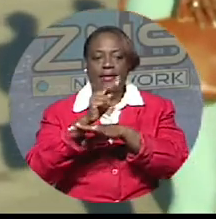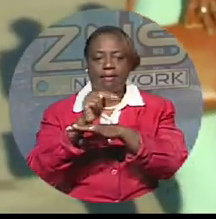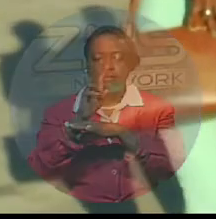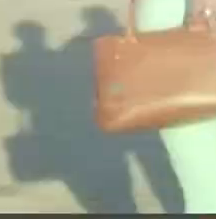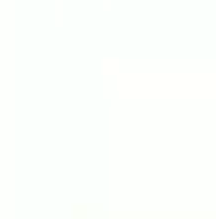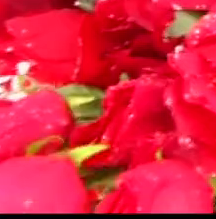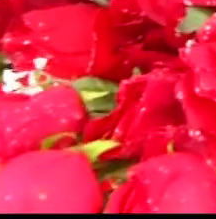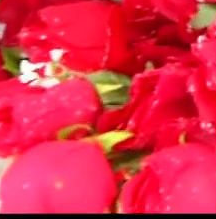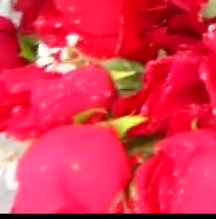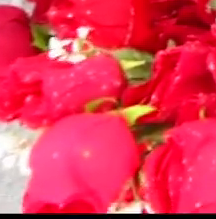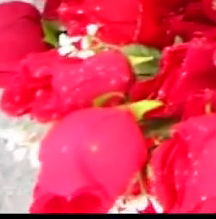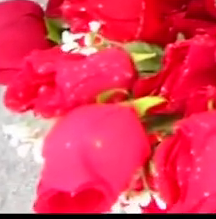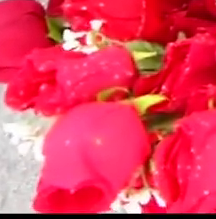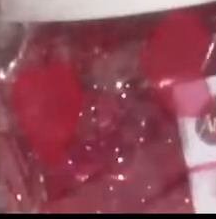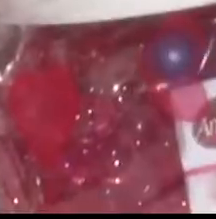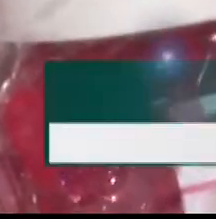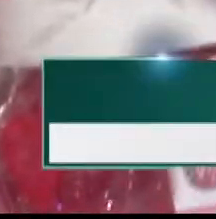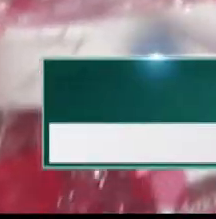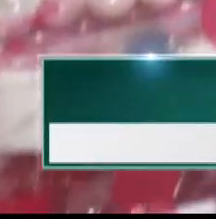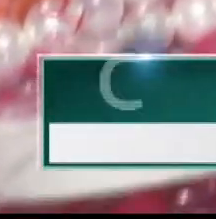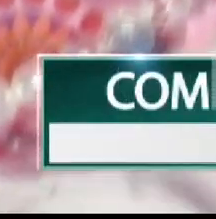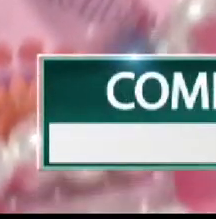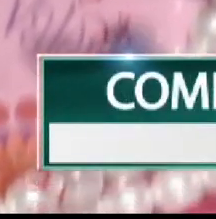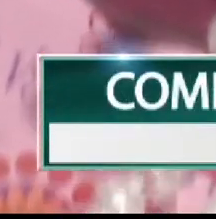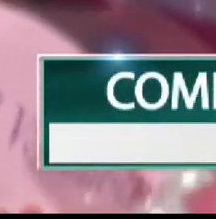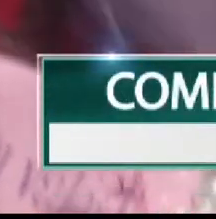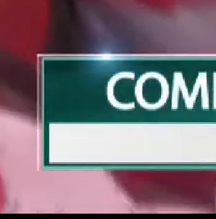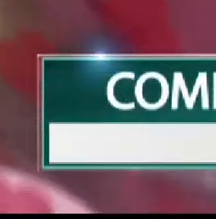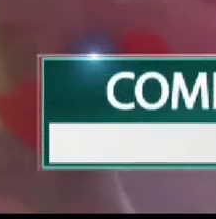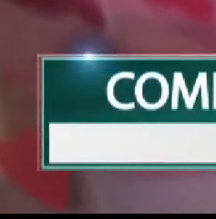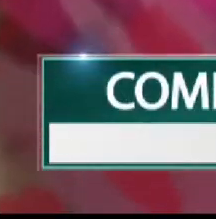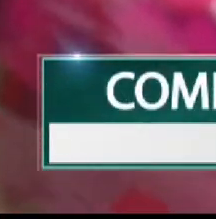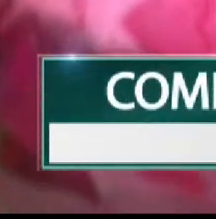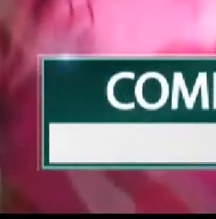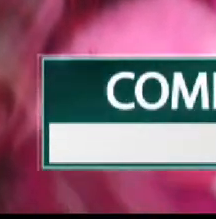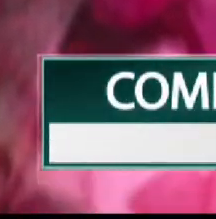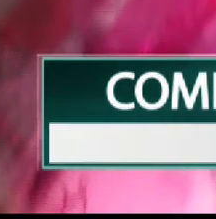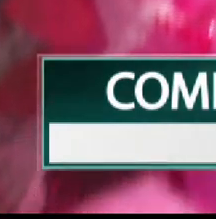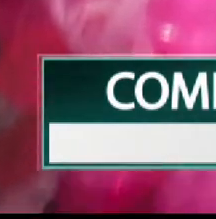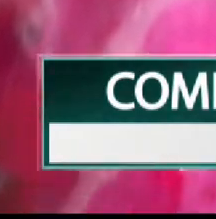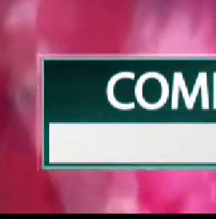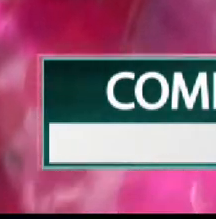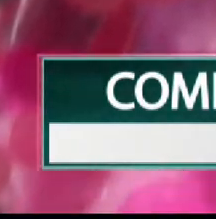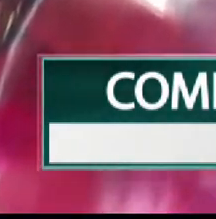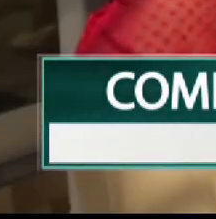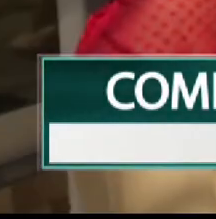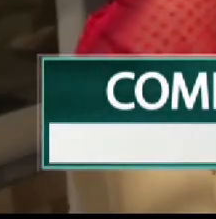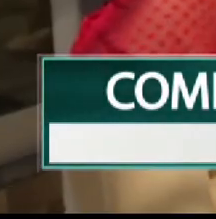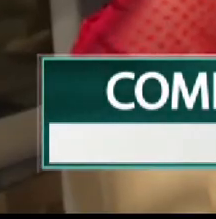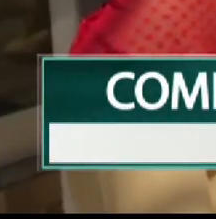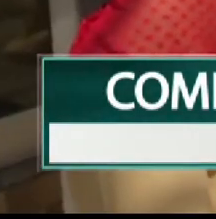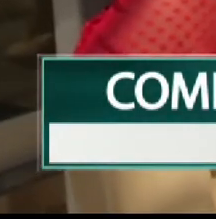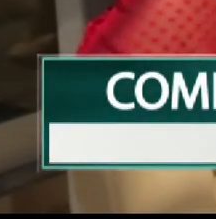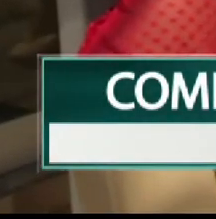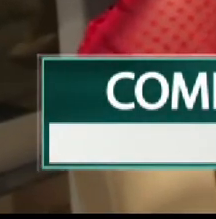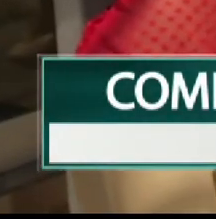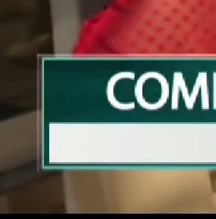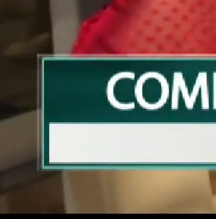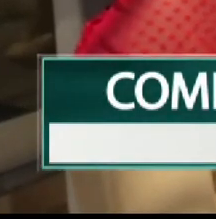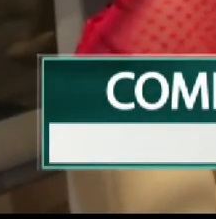News. And still to come, it's Valentine's Day, a look at the specials and much sought-after gifts around town.